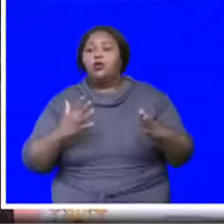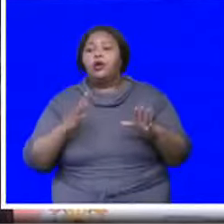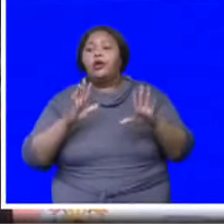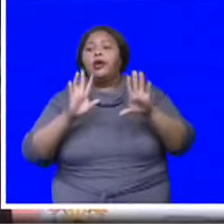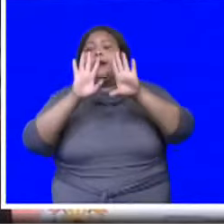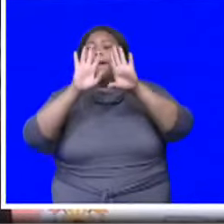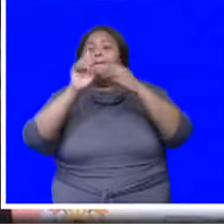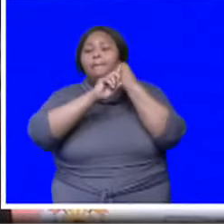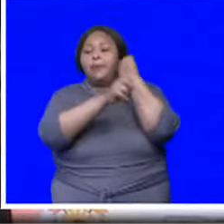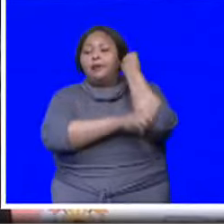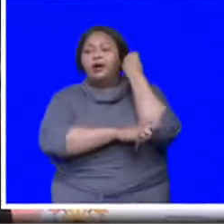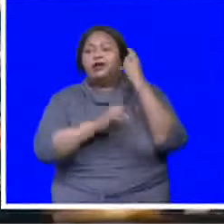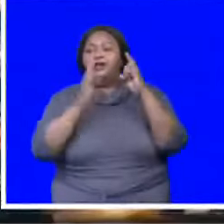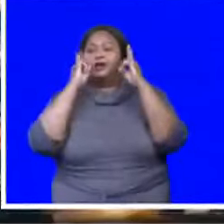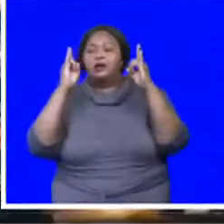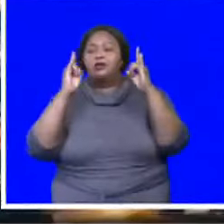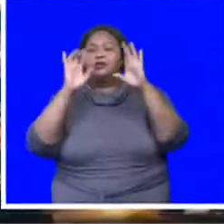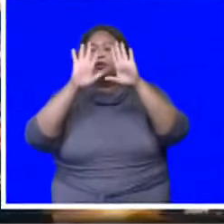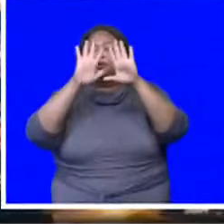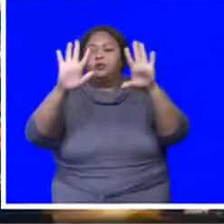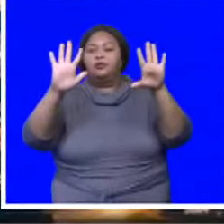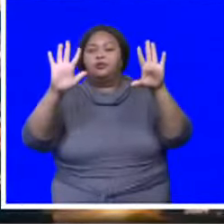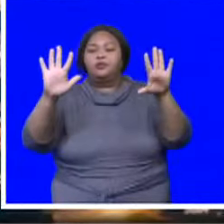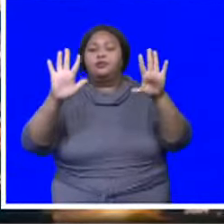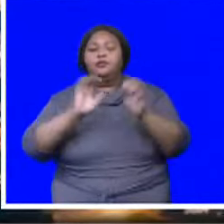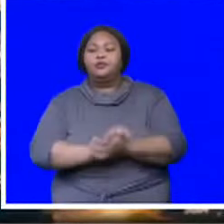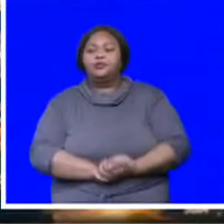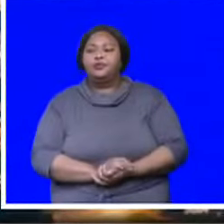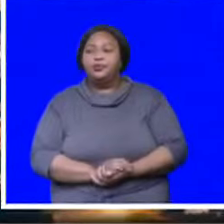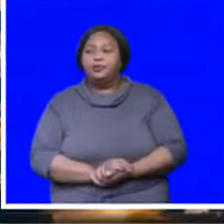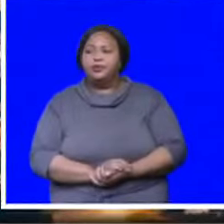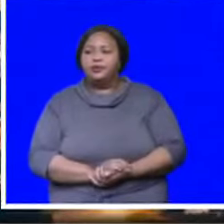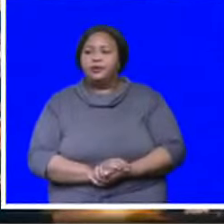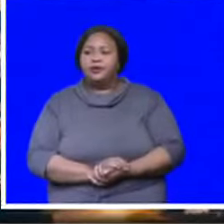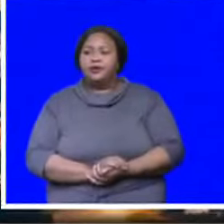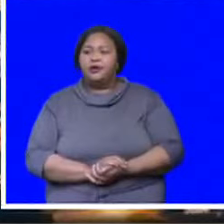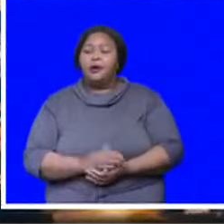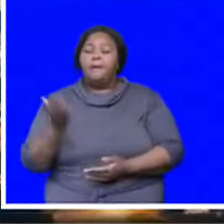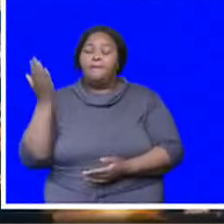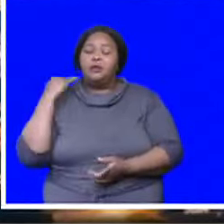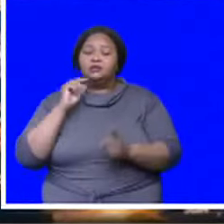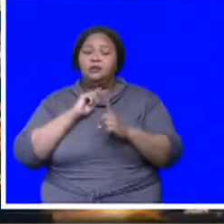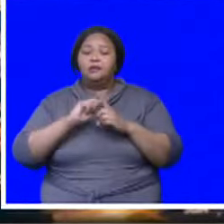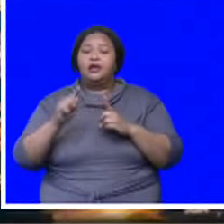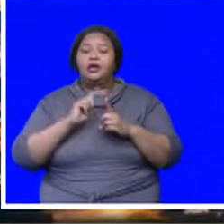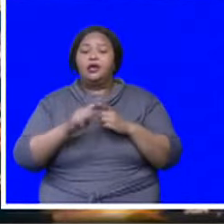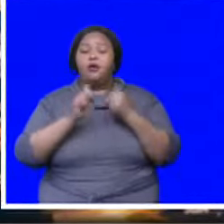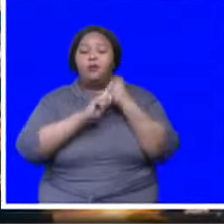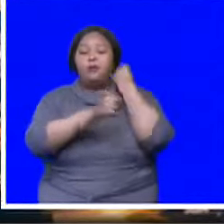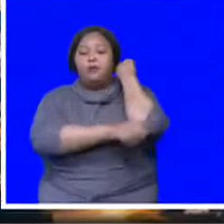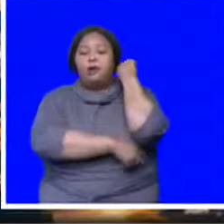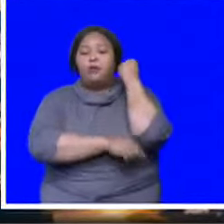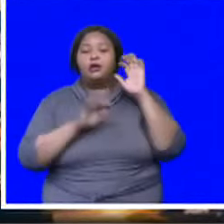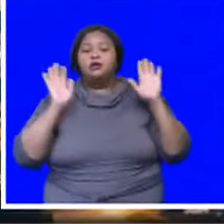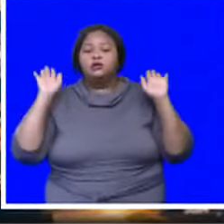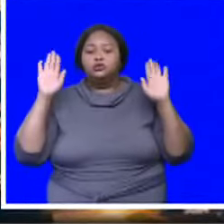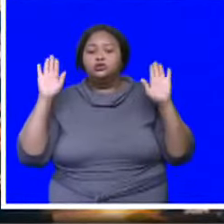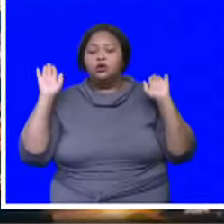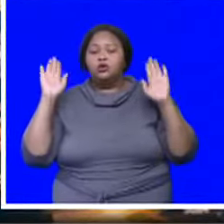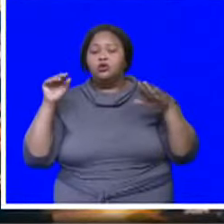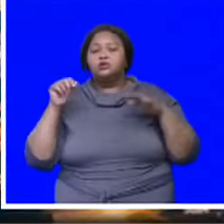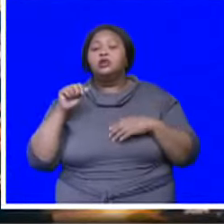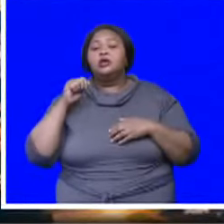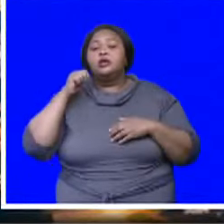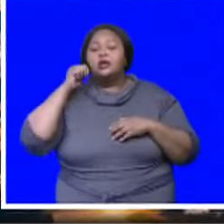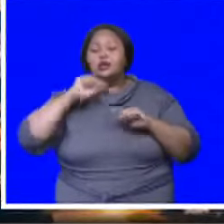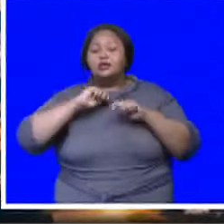Patizum Msibi, Mbabane. Former Mbabane Swallows and Denver Sundowns defenders Pamandla Matejwe says even if local